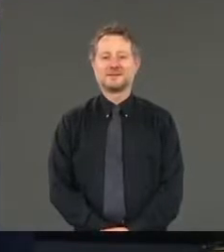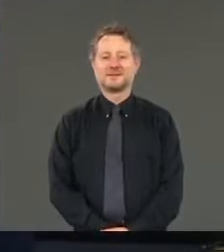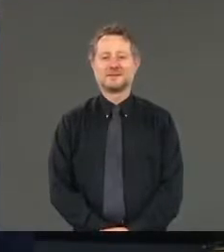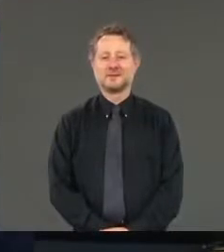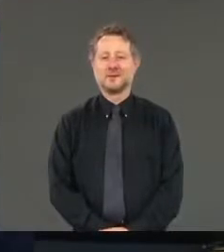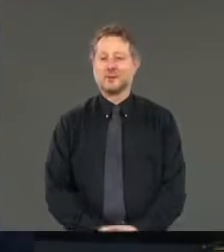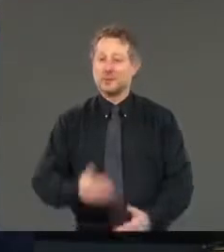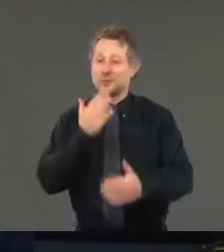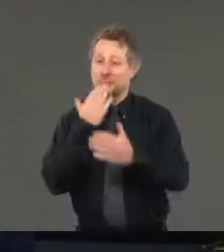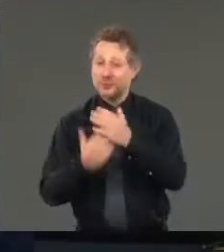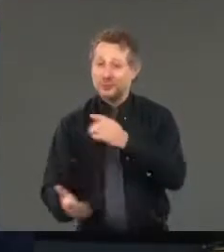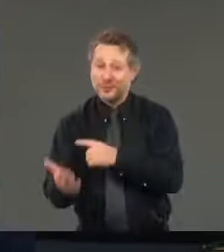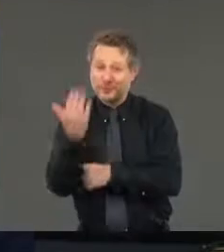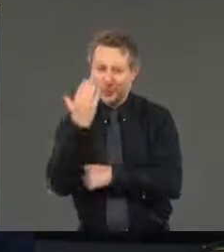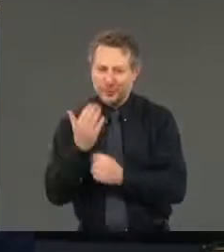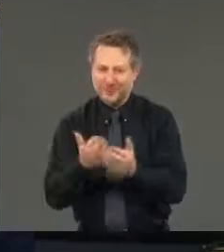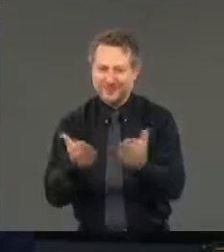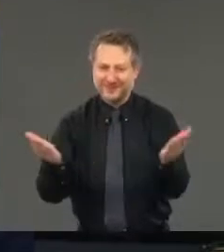Good morning.